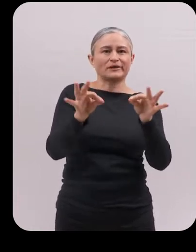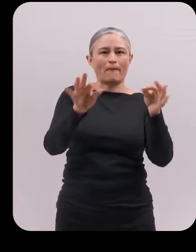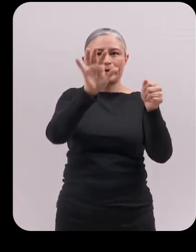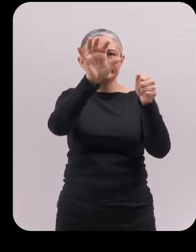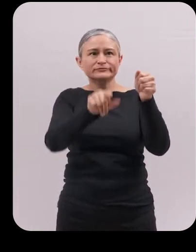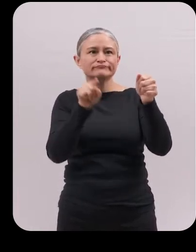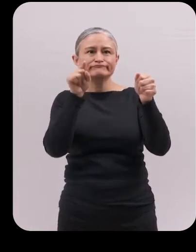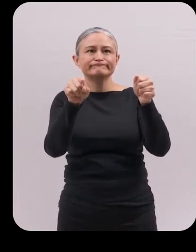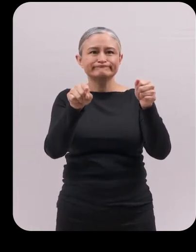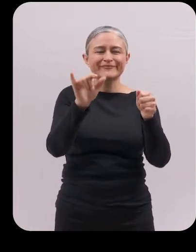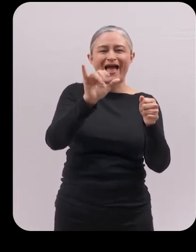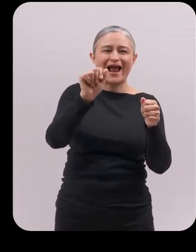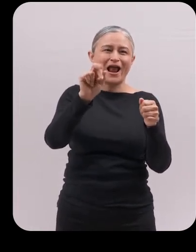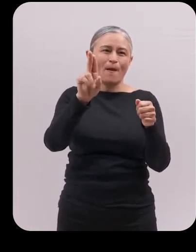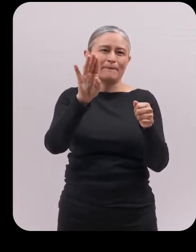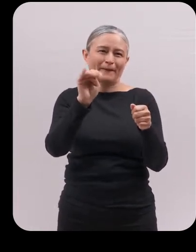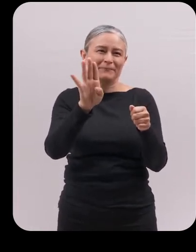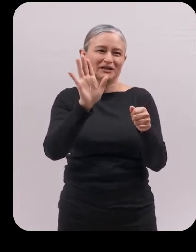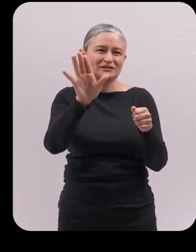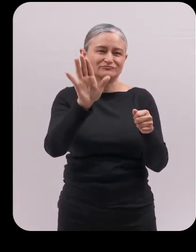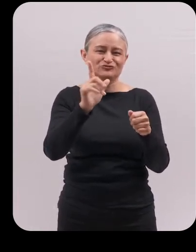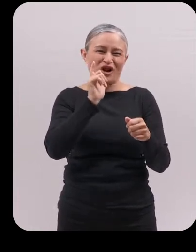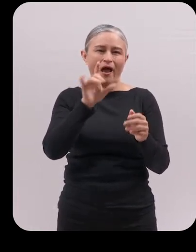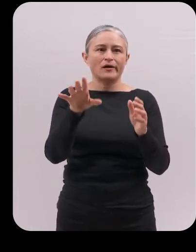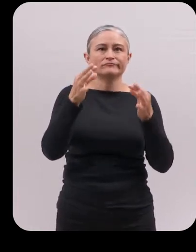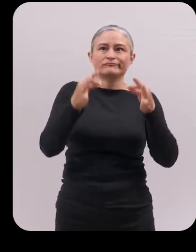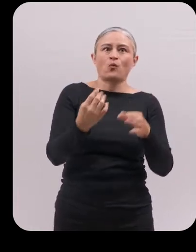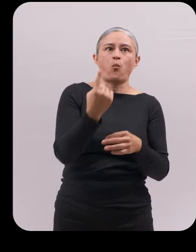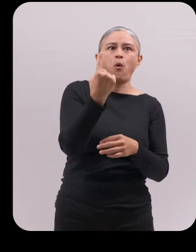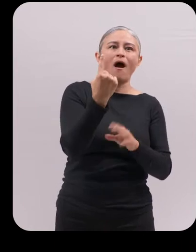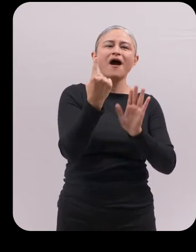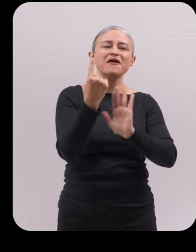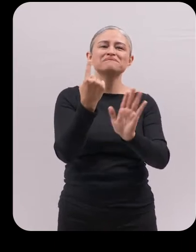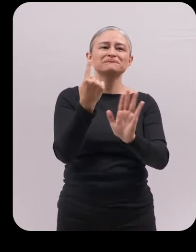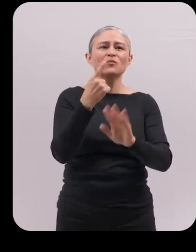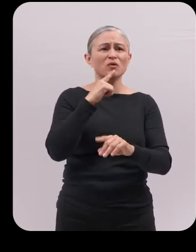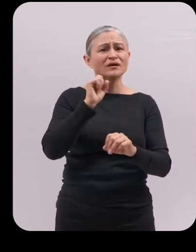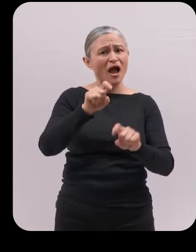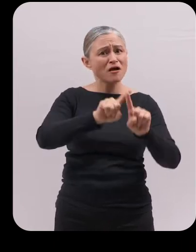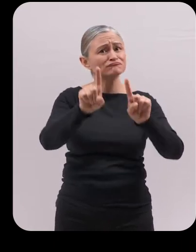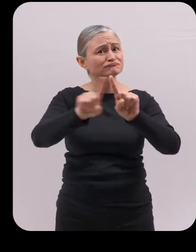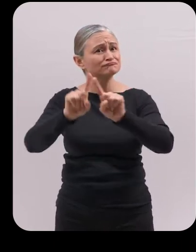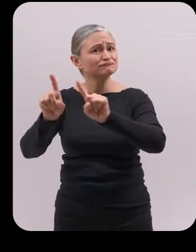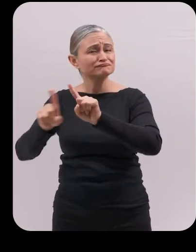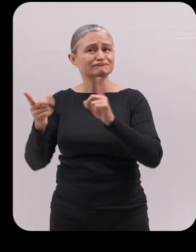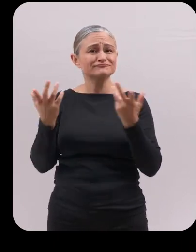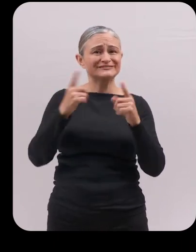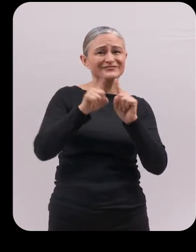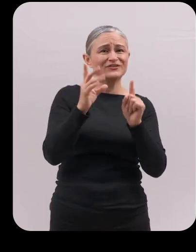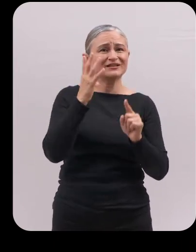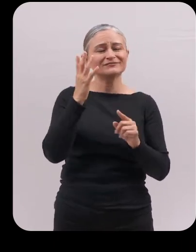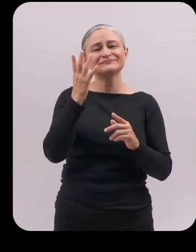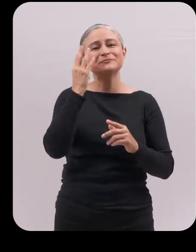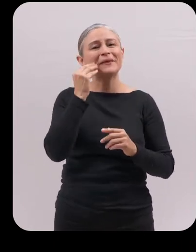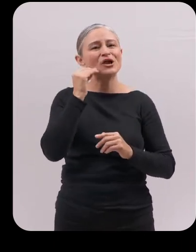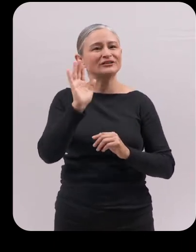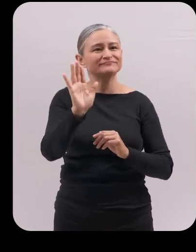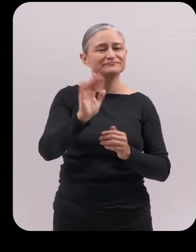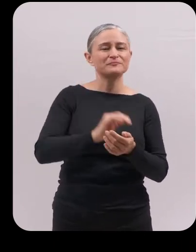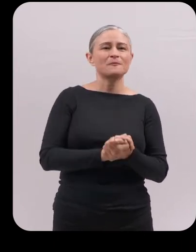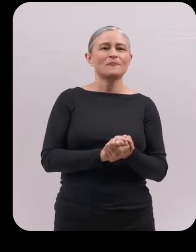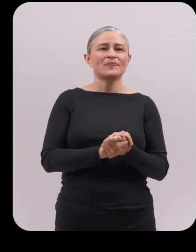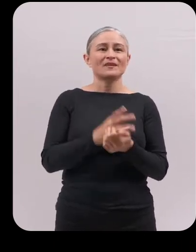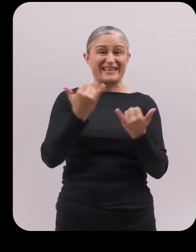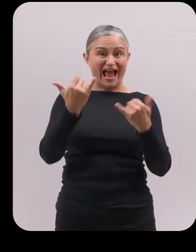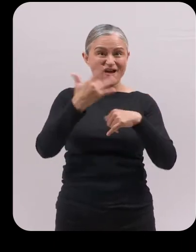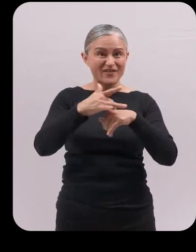like Airbnb. And you shouldn't have to choose one architecture over another just to create a great user experience. So available